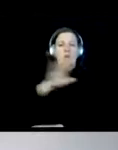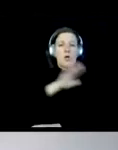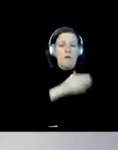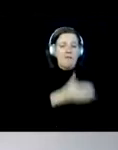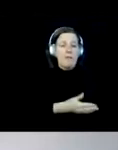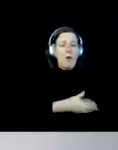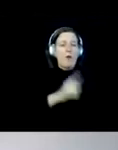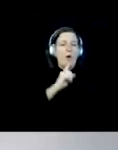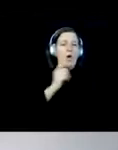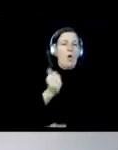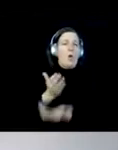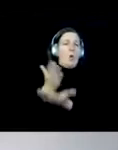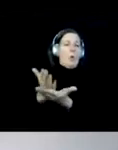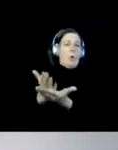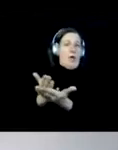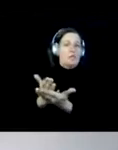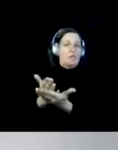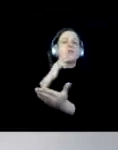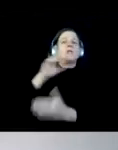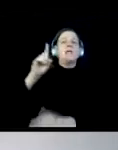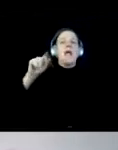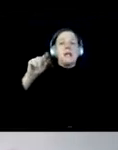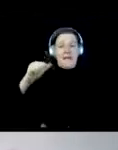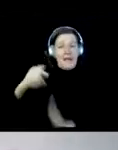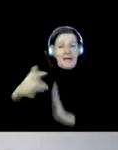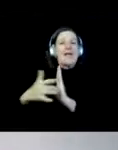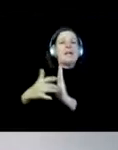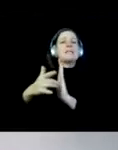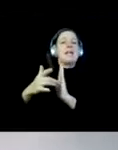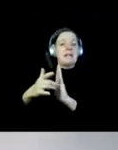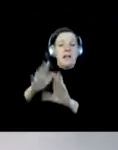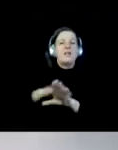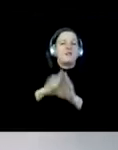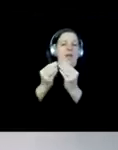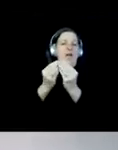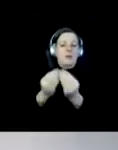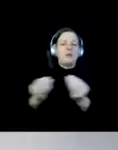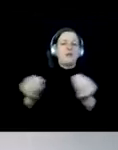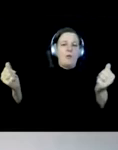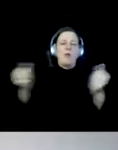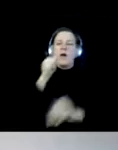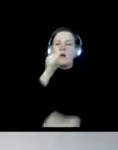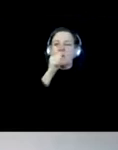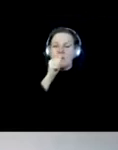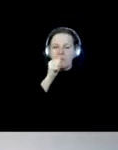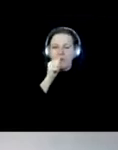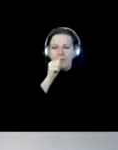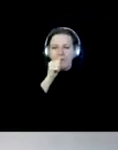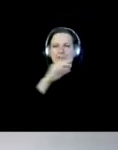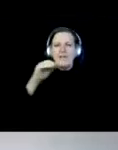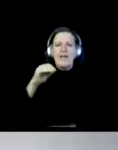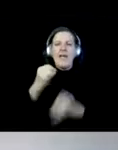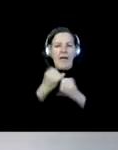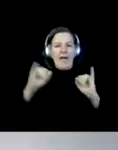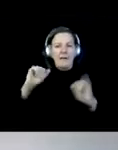pervasiveness of data and technology, convenience industries, and the slow erosion of privacy and agency. In